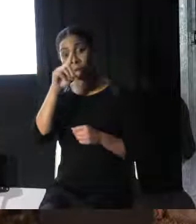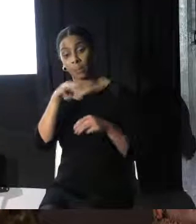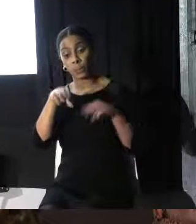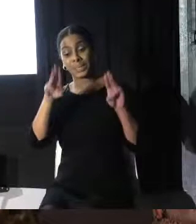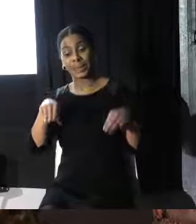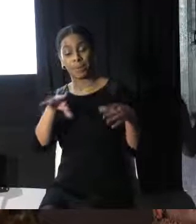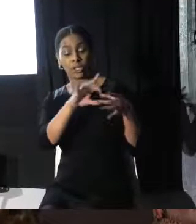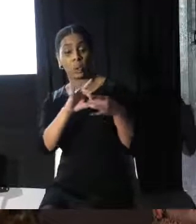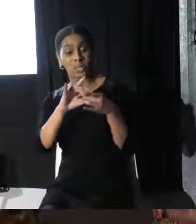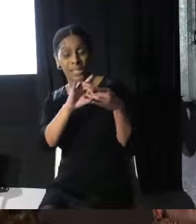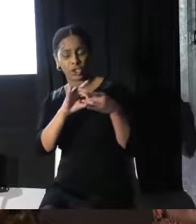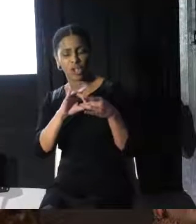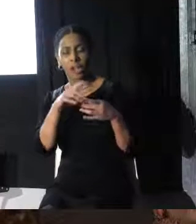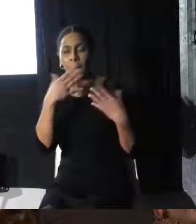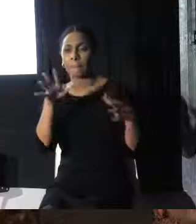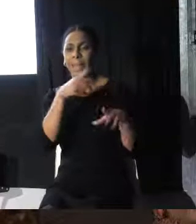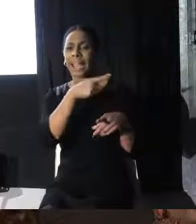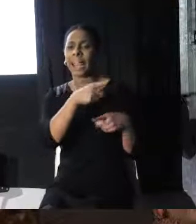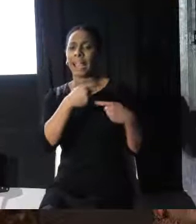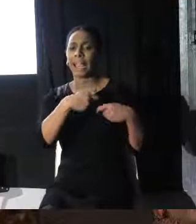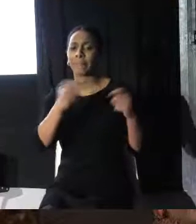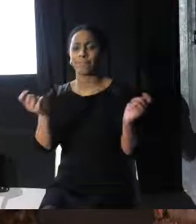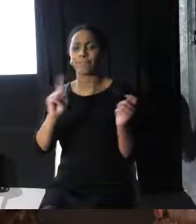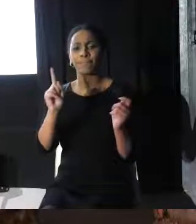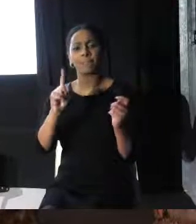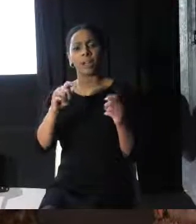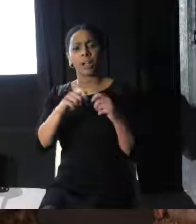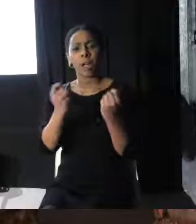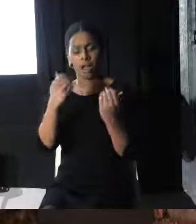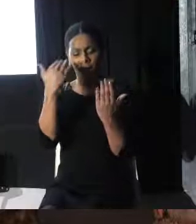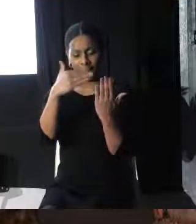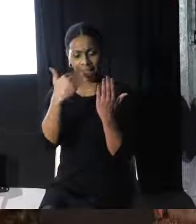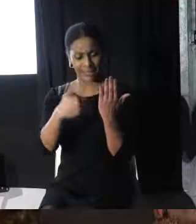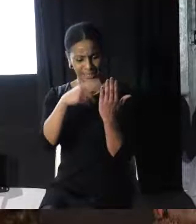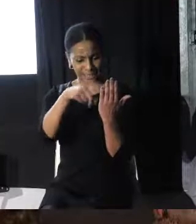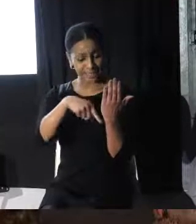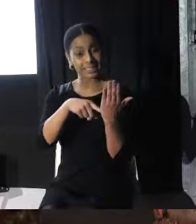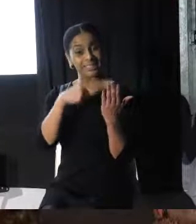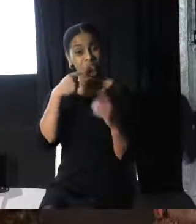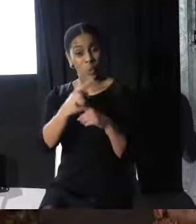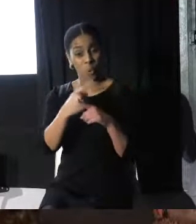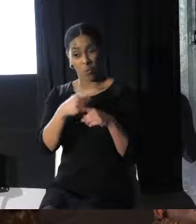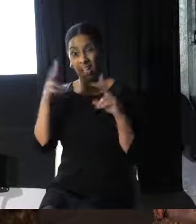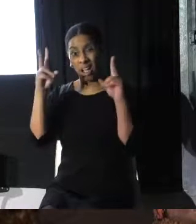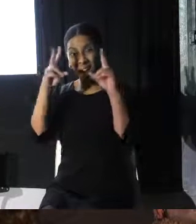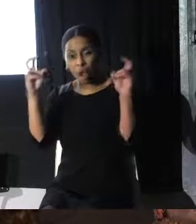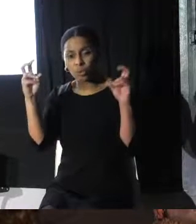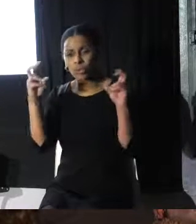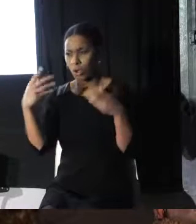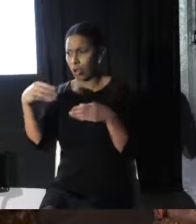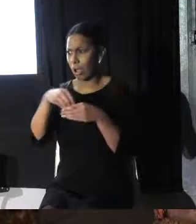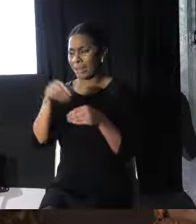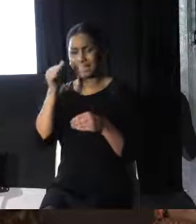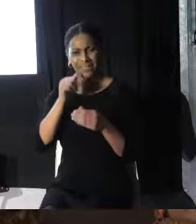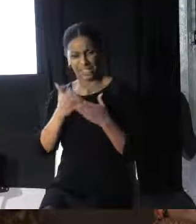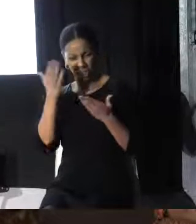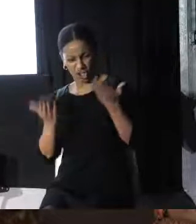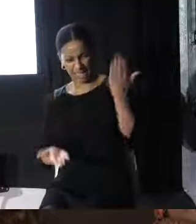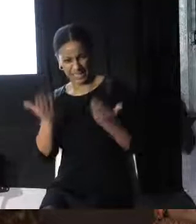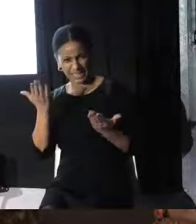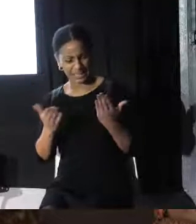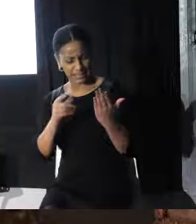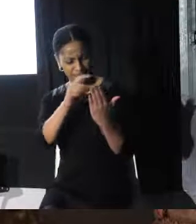Association issued a guidance around this notion of context of injustice that said that that notion